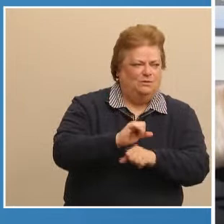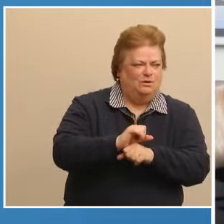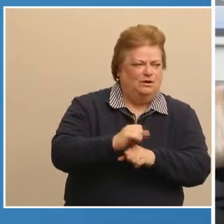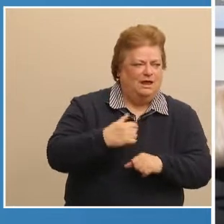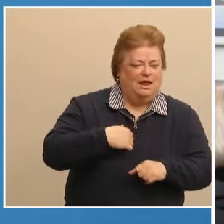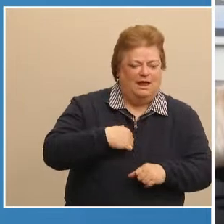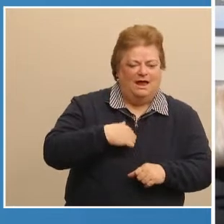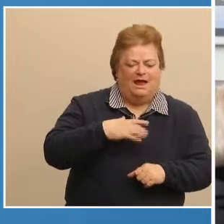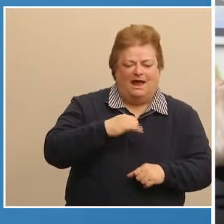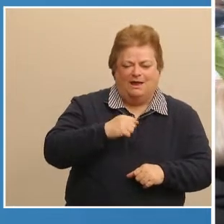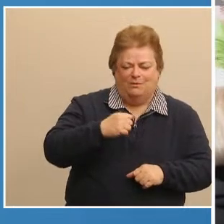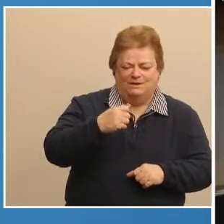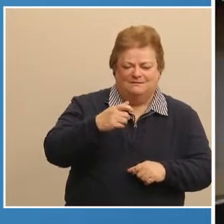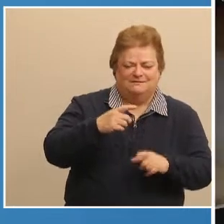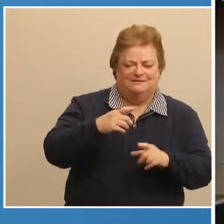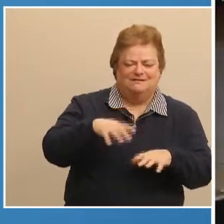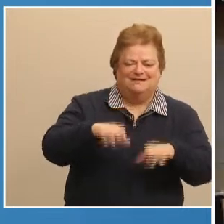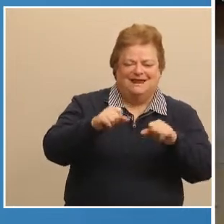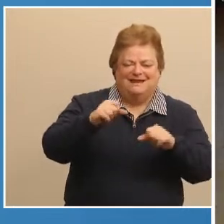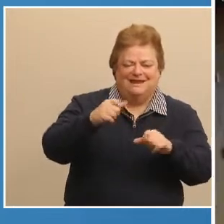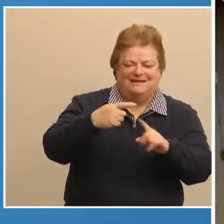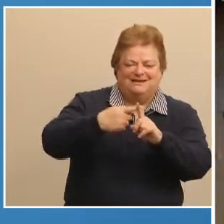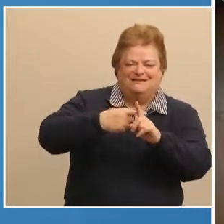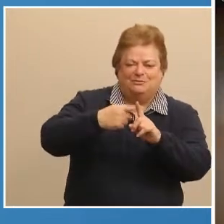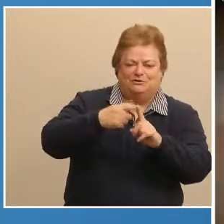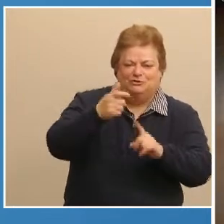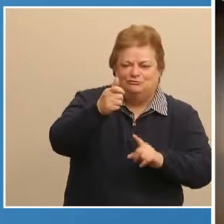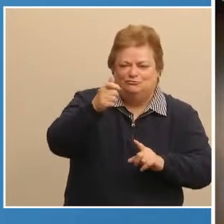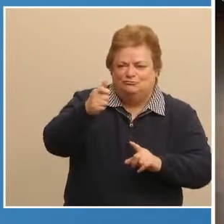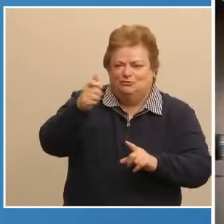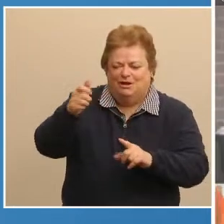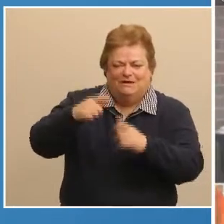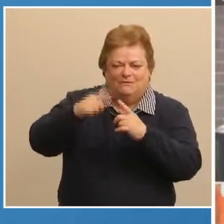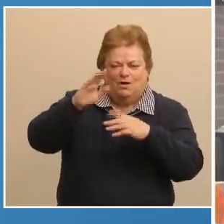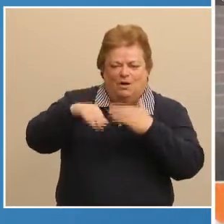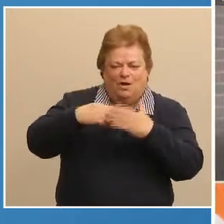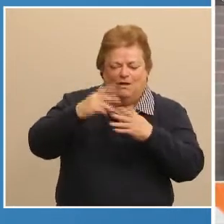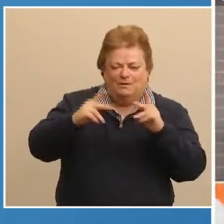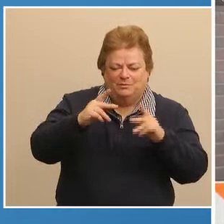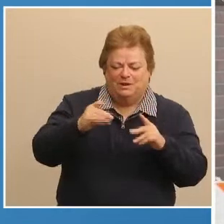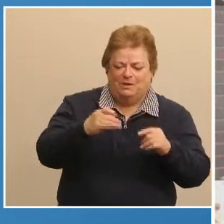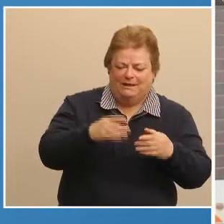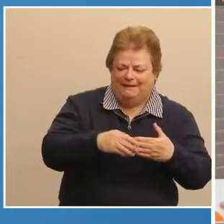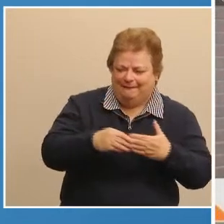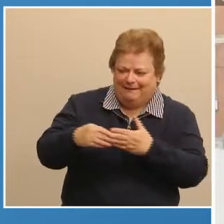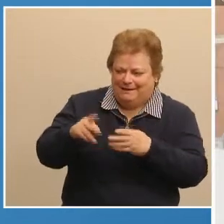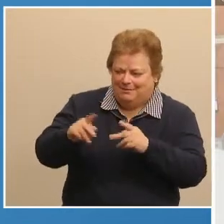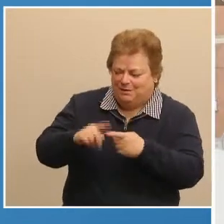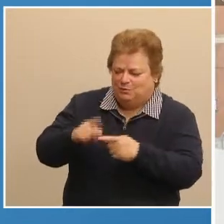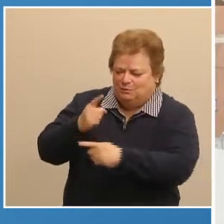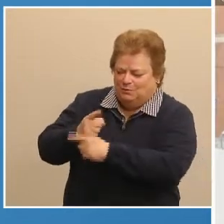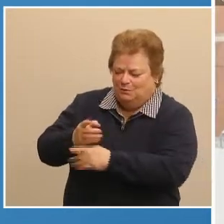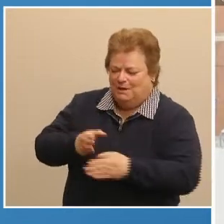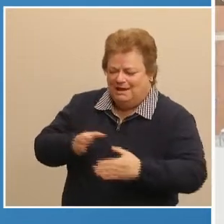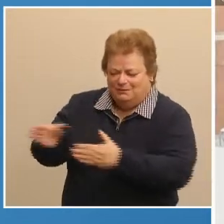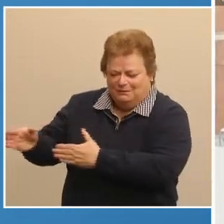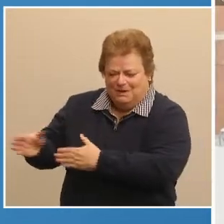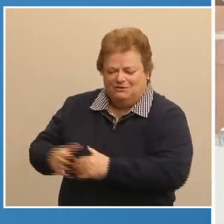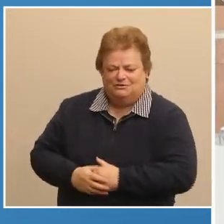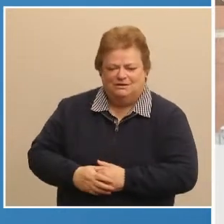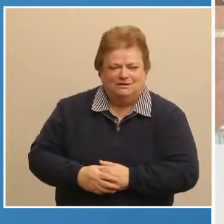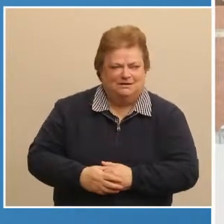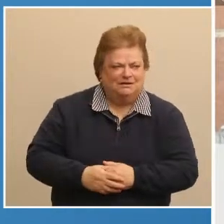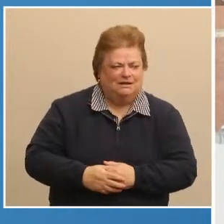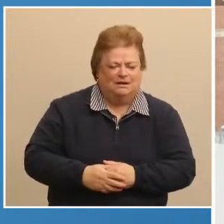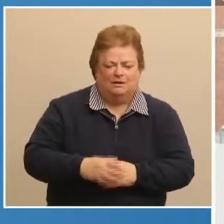taking temperatures all day long of people coming in and pointing them in the right direction. Like Ed said, it was a well-run